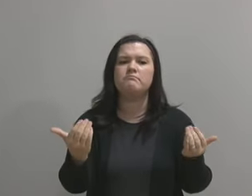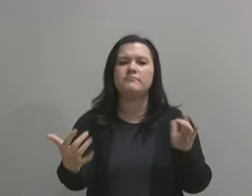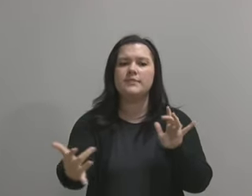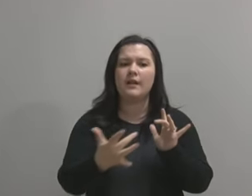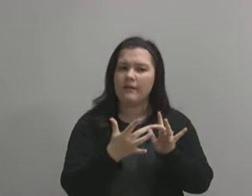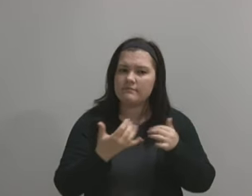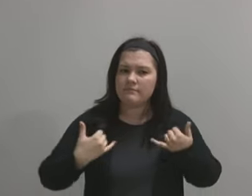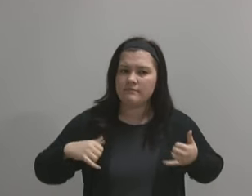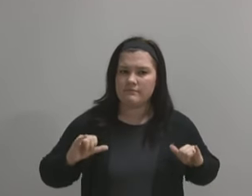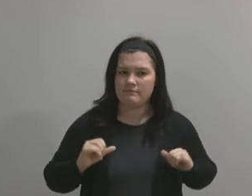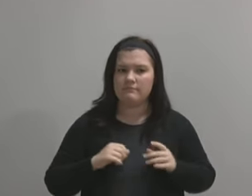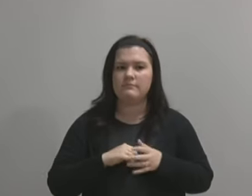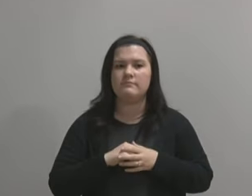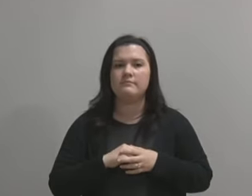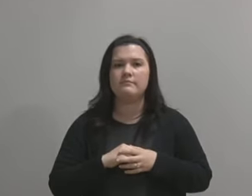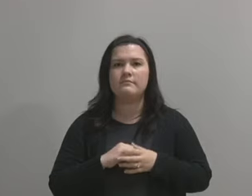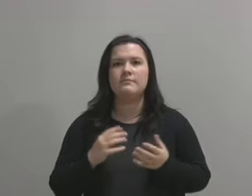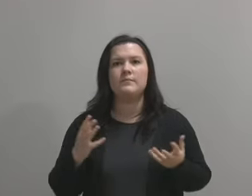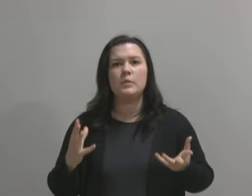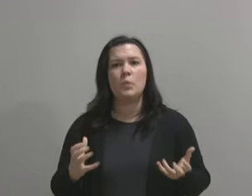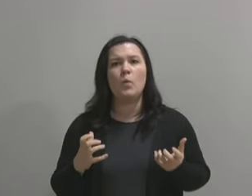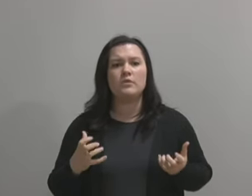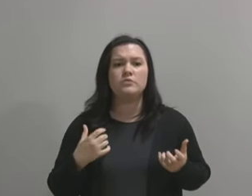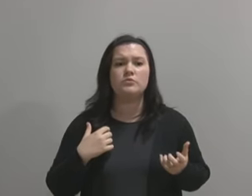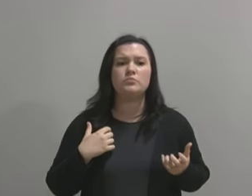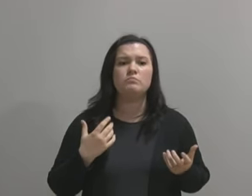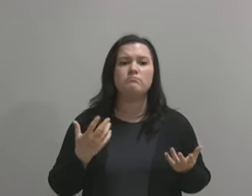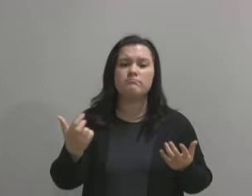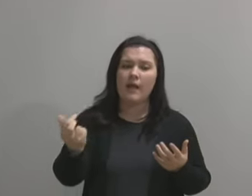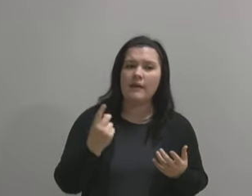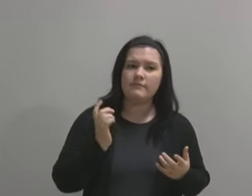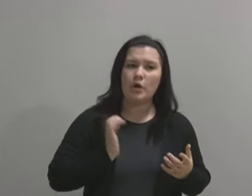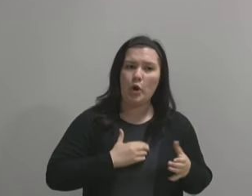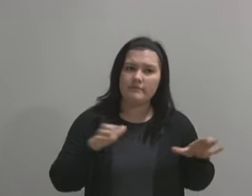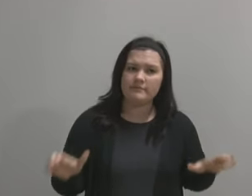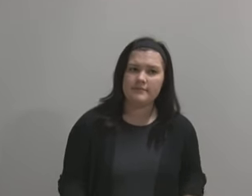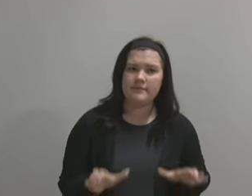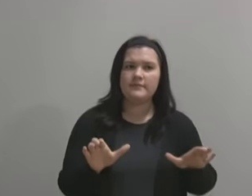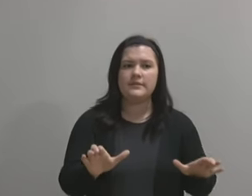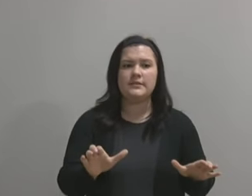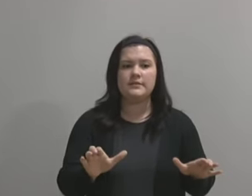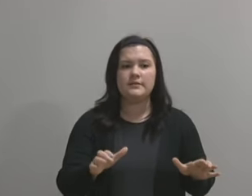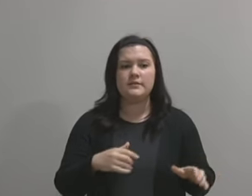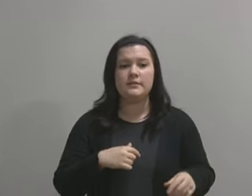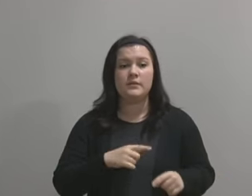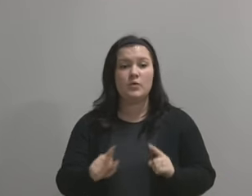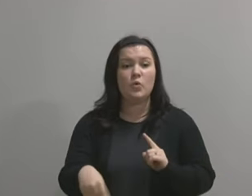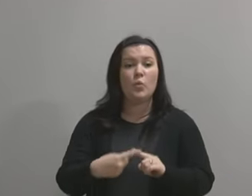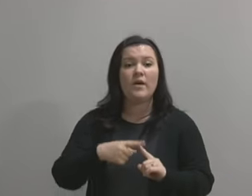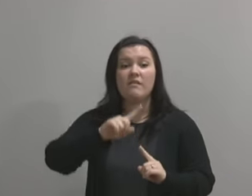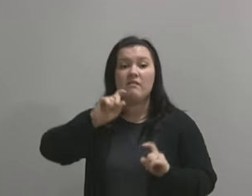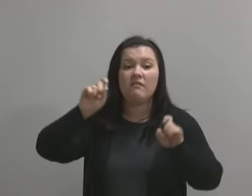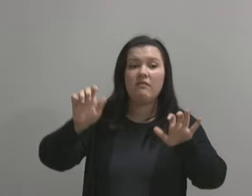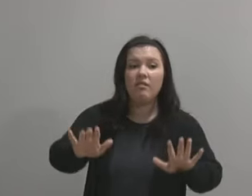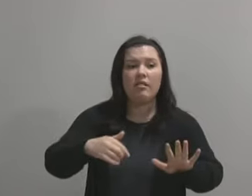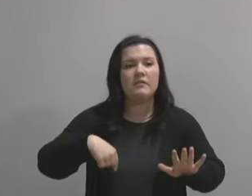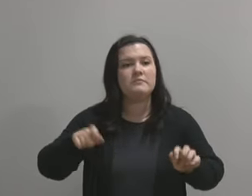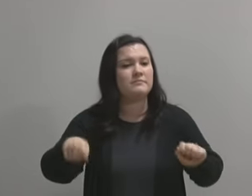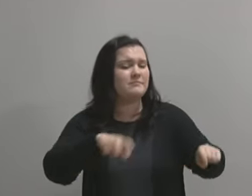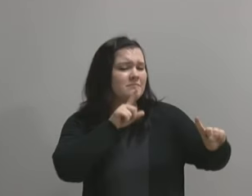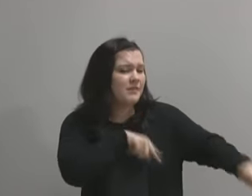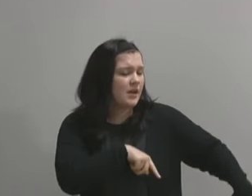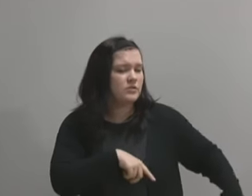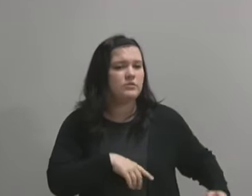us. We want you to attend our activities, respond to our surveys,